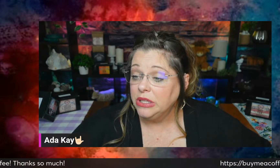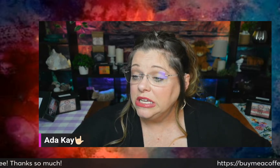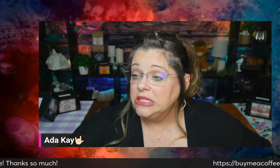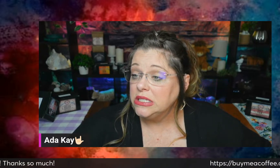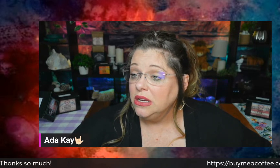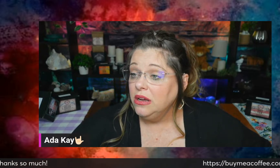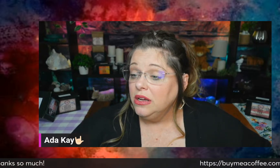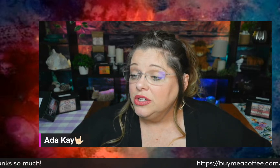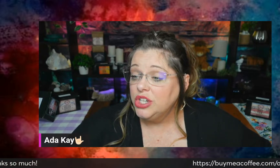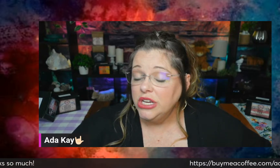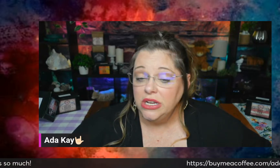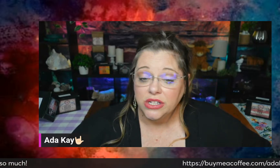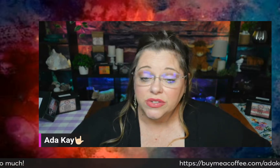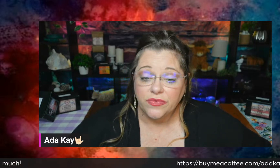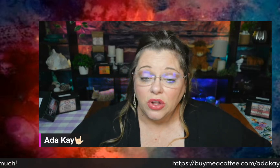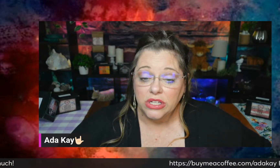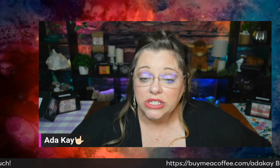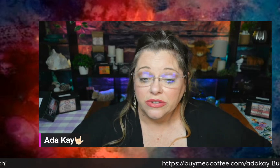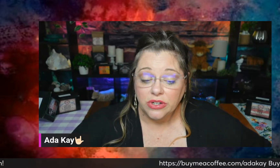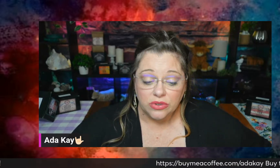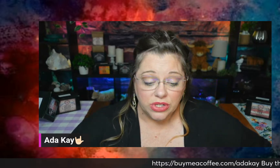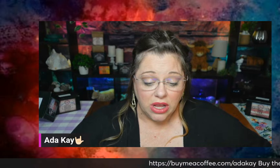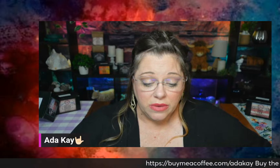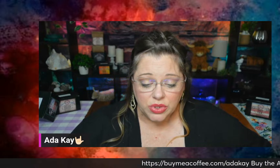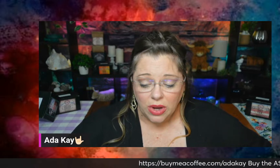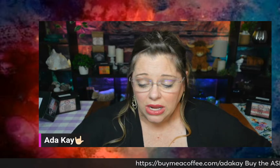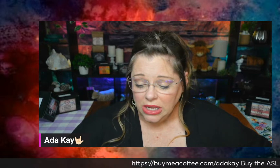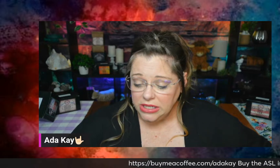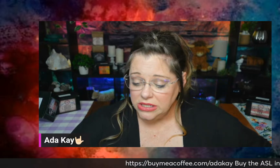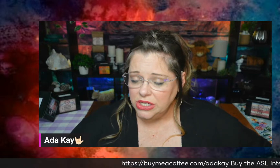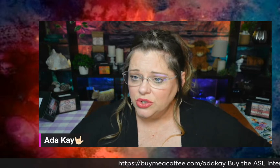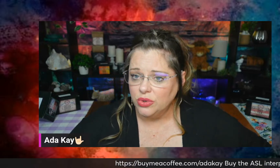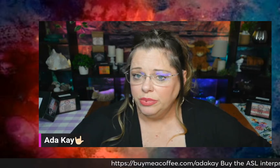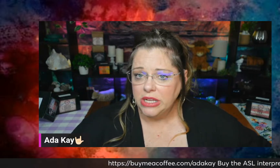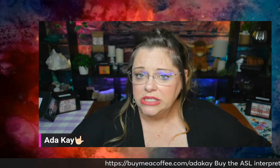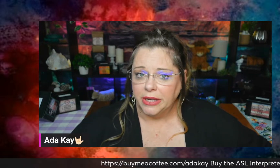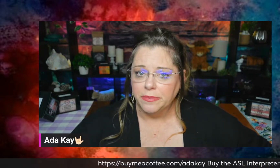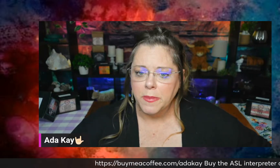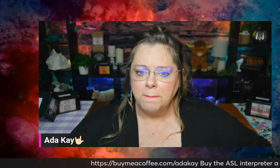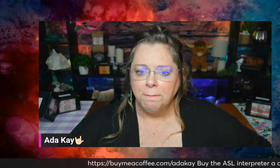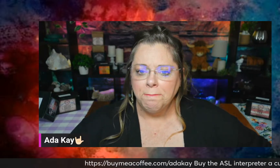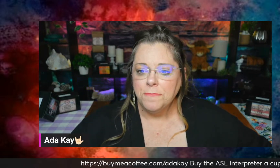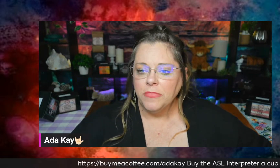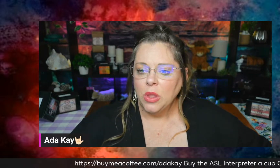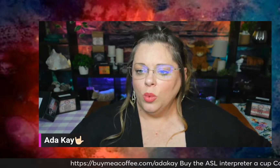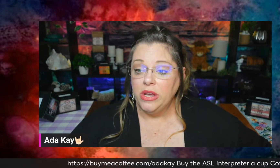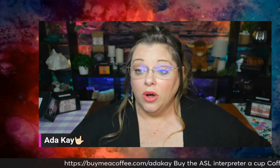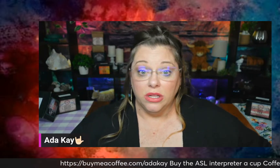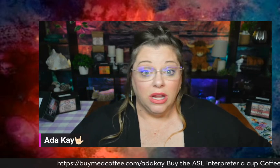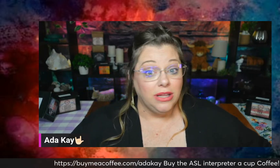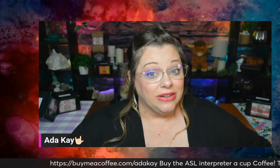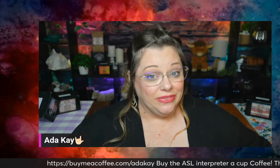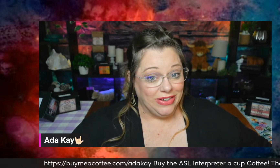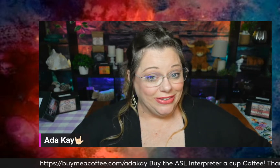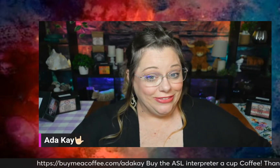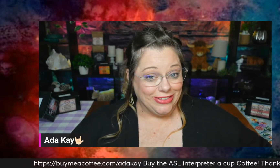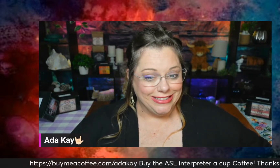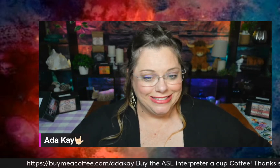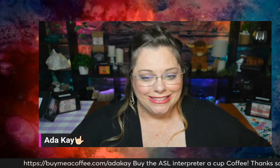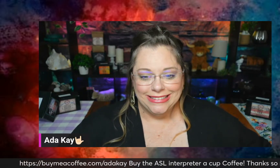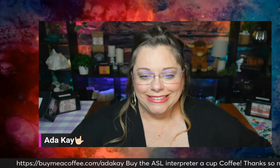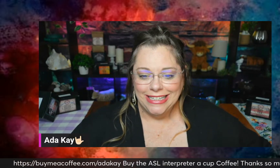today, please. She is volunteering her time, so I'd like to send her a blessing. We call it a love